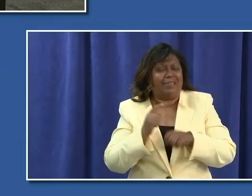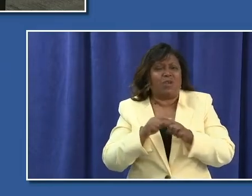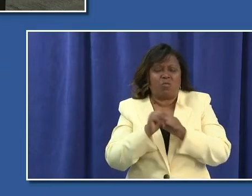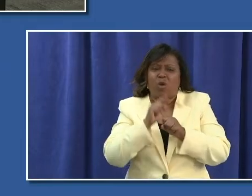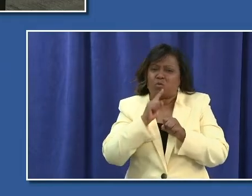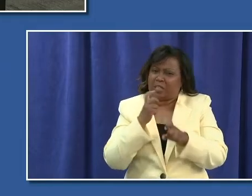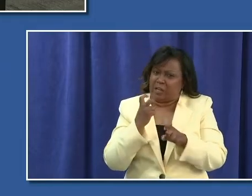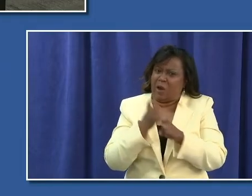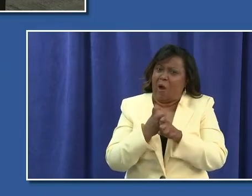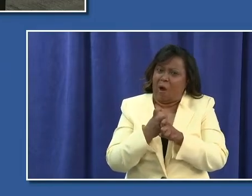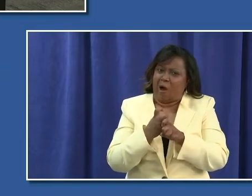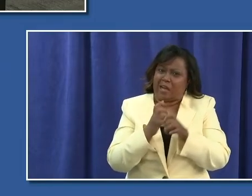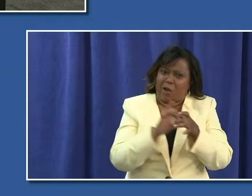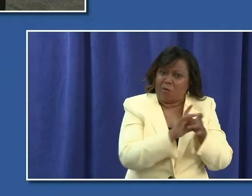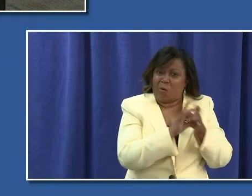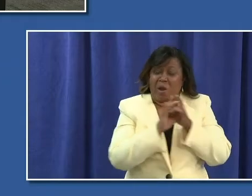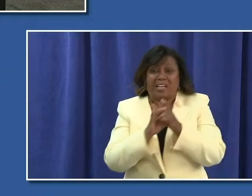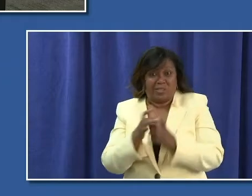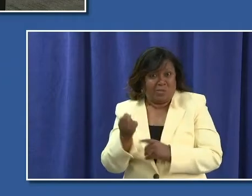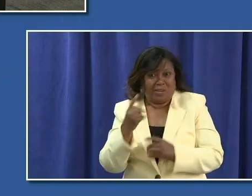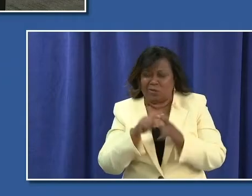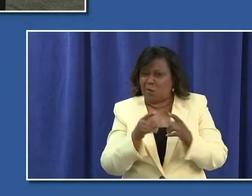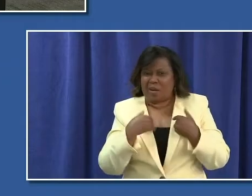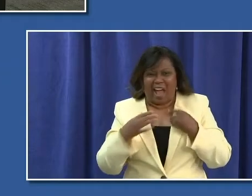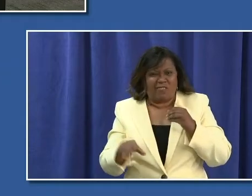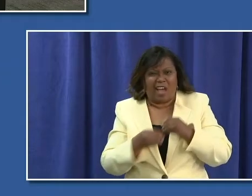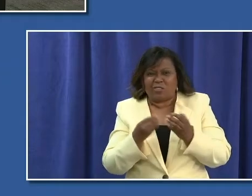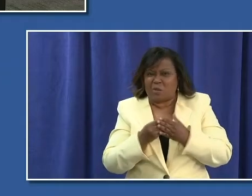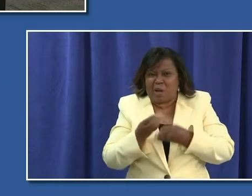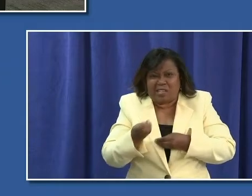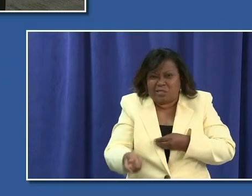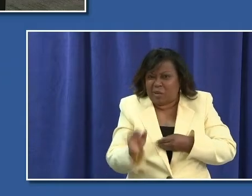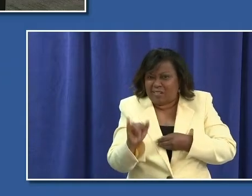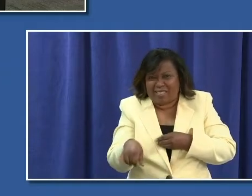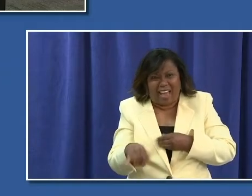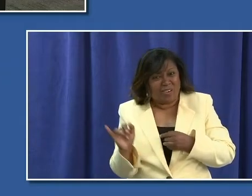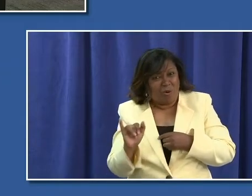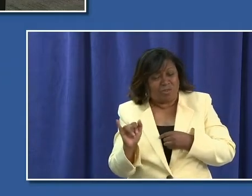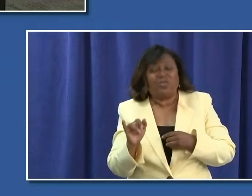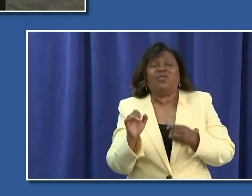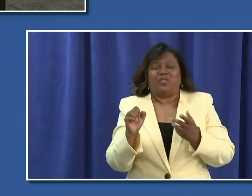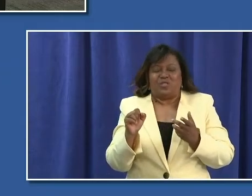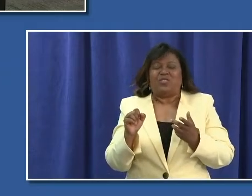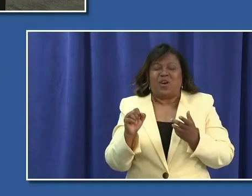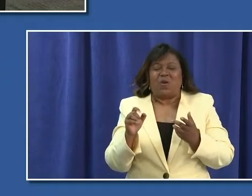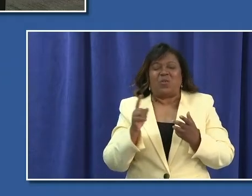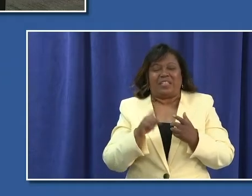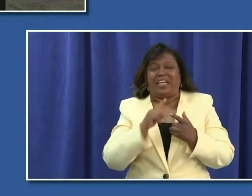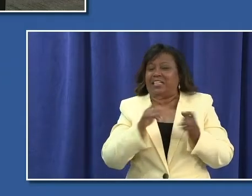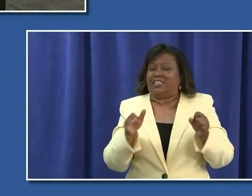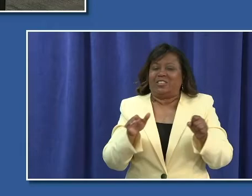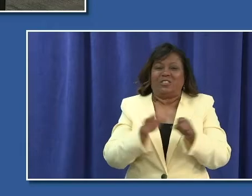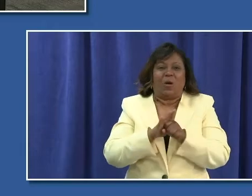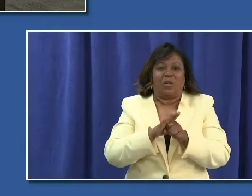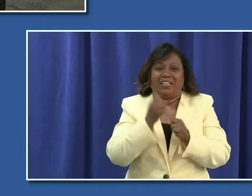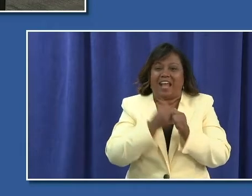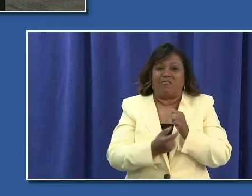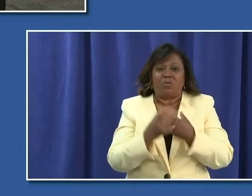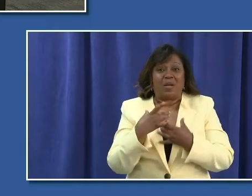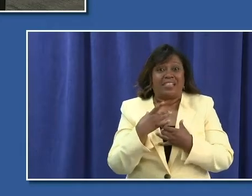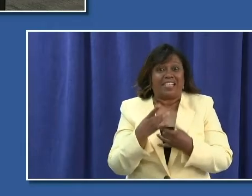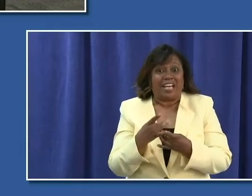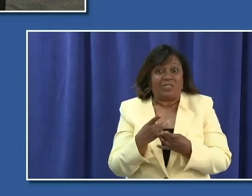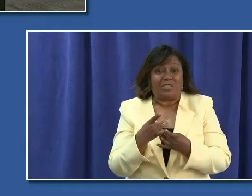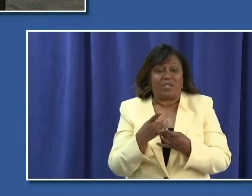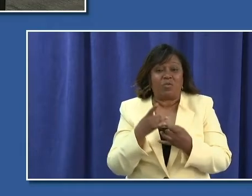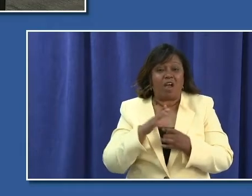work really hard at that coordination because we get it. We don't have extra money to spend on these things either. Right. And so it's totally in everyone's interest that